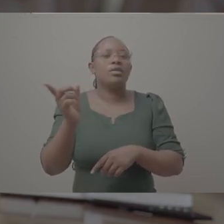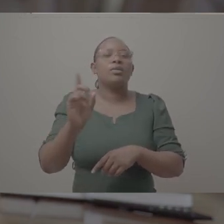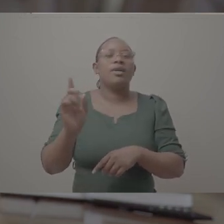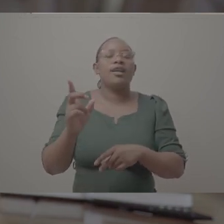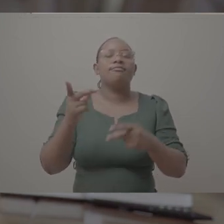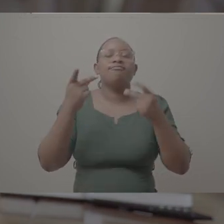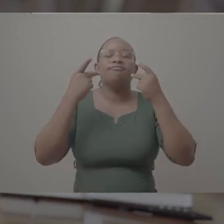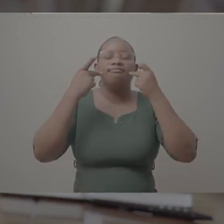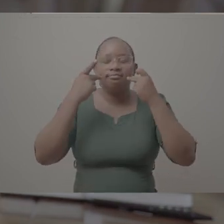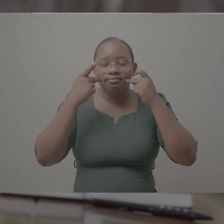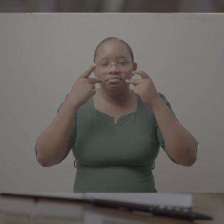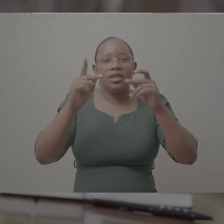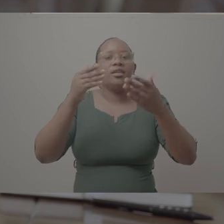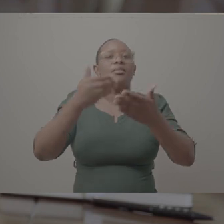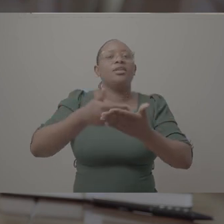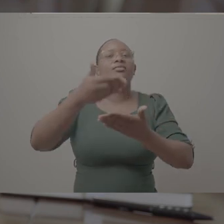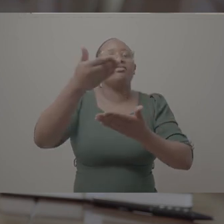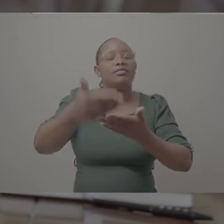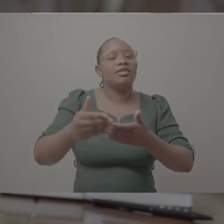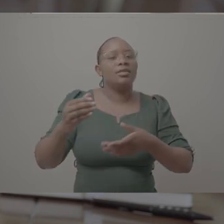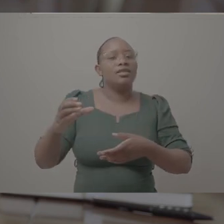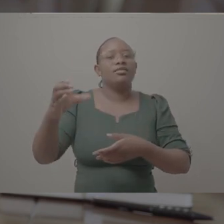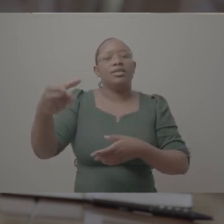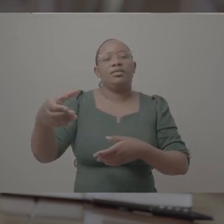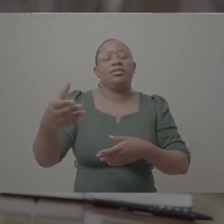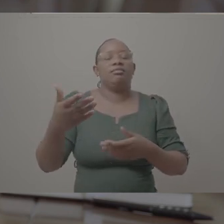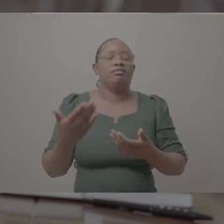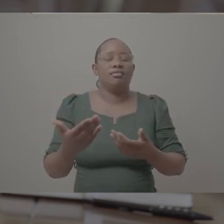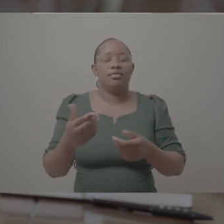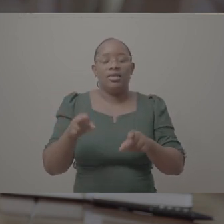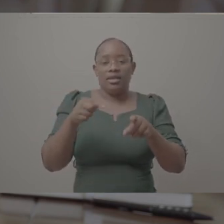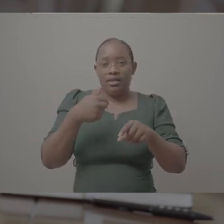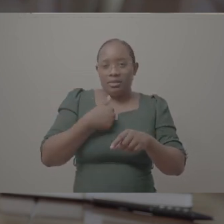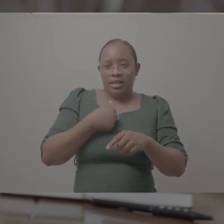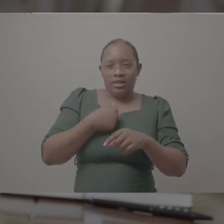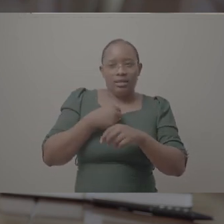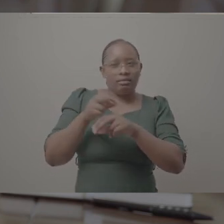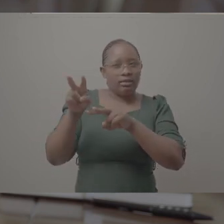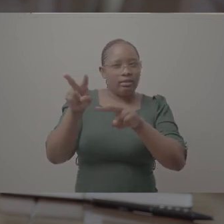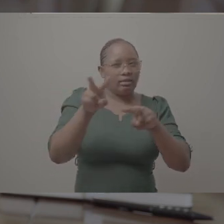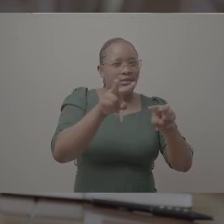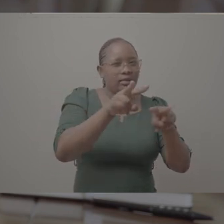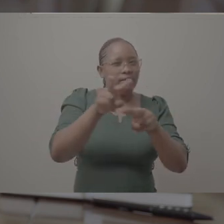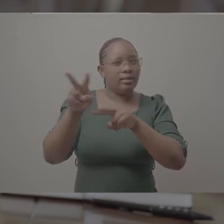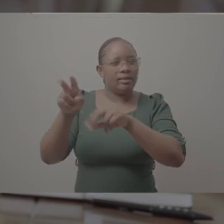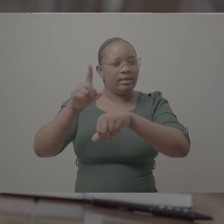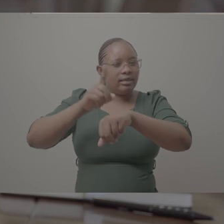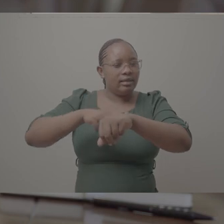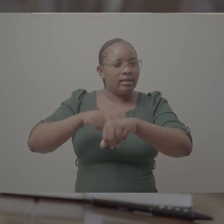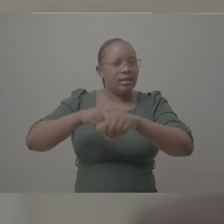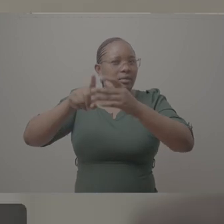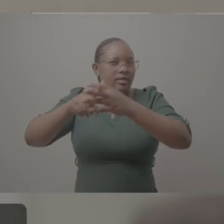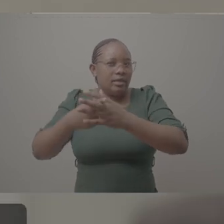public procurement sector. And what we have observed from the time we began